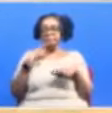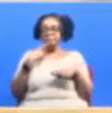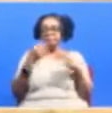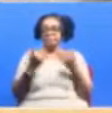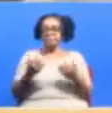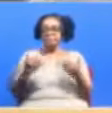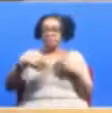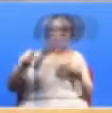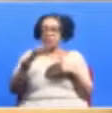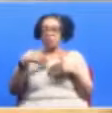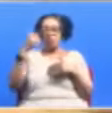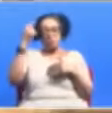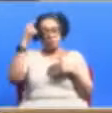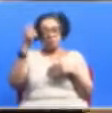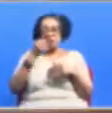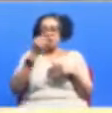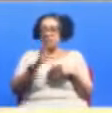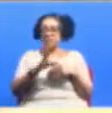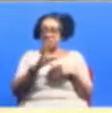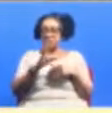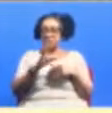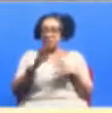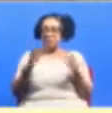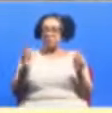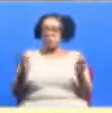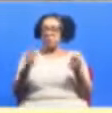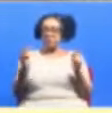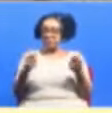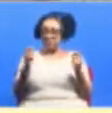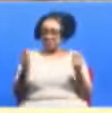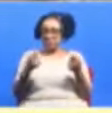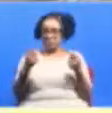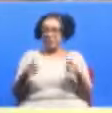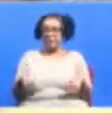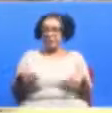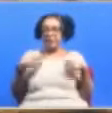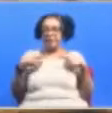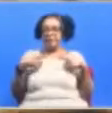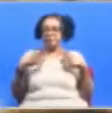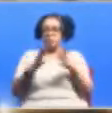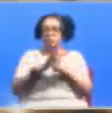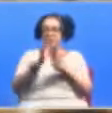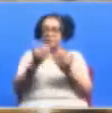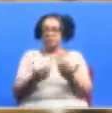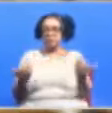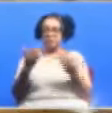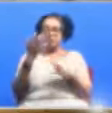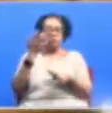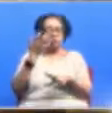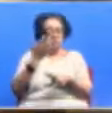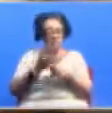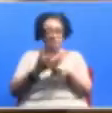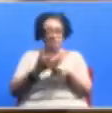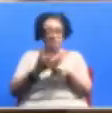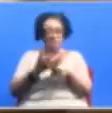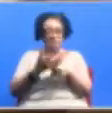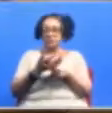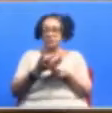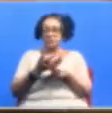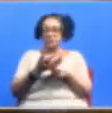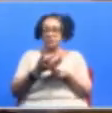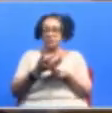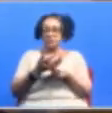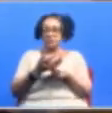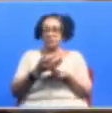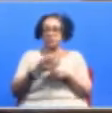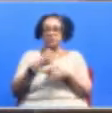considered cursed, bewitched and possessed. Her life and that of her children has been a difficult one. She wonders why she cannot give